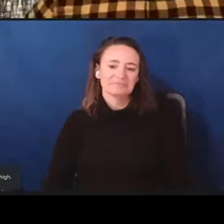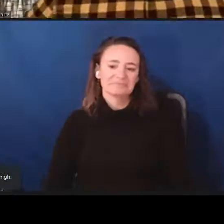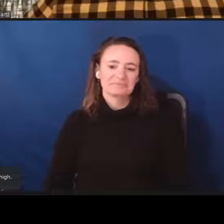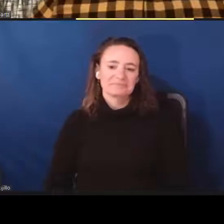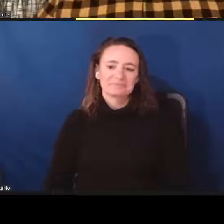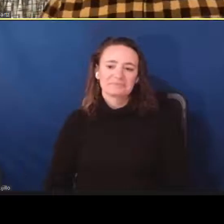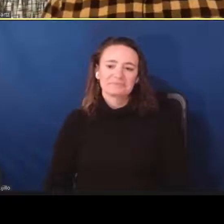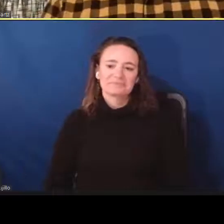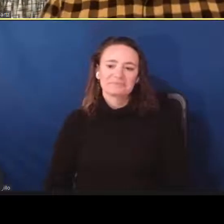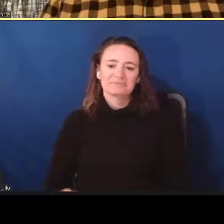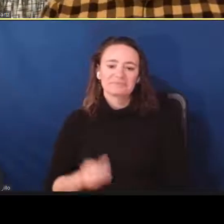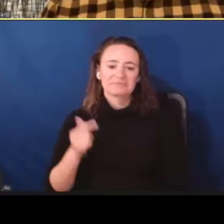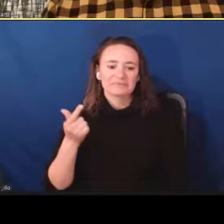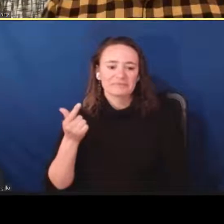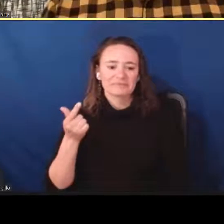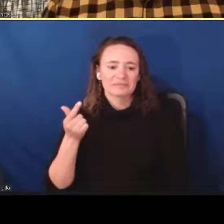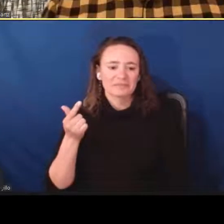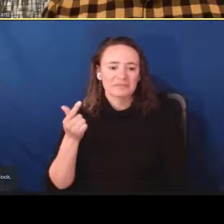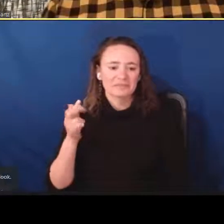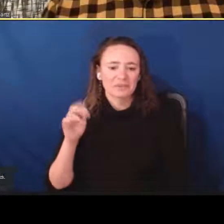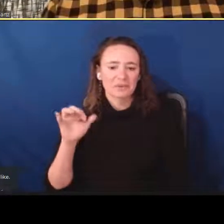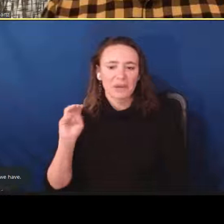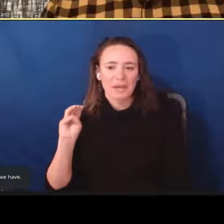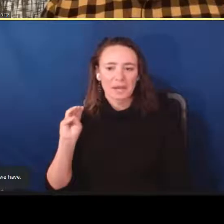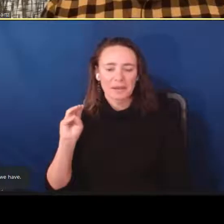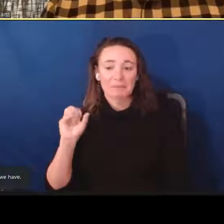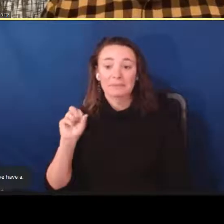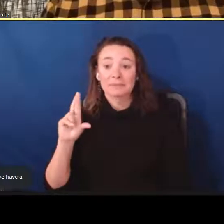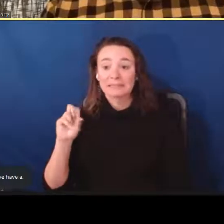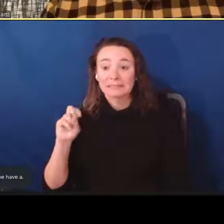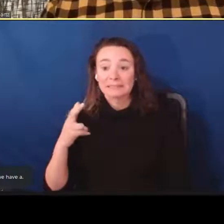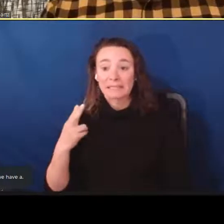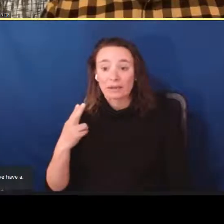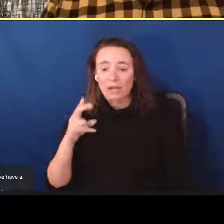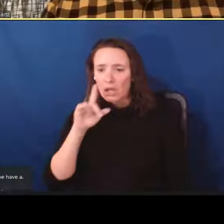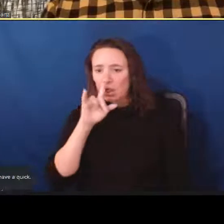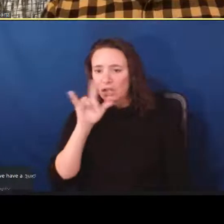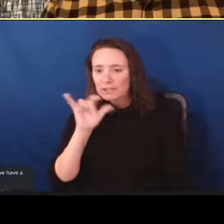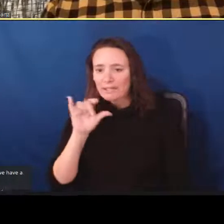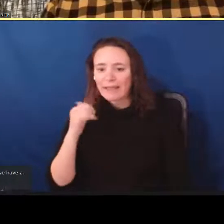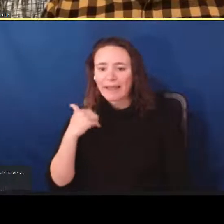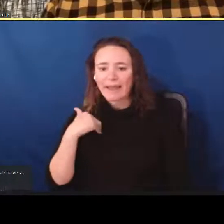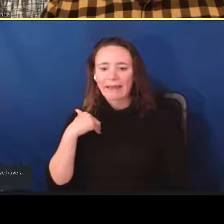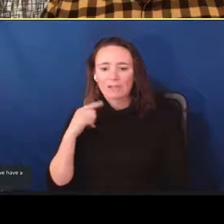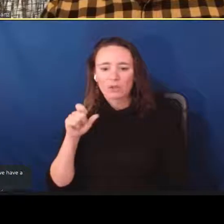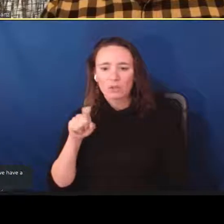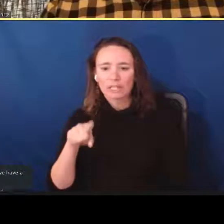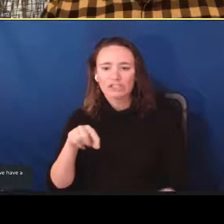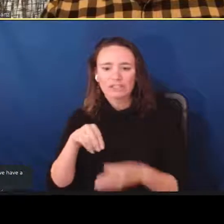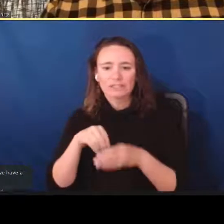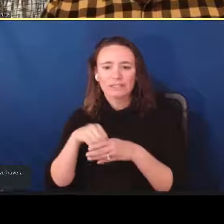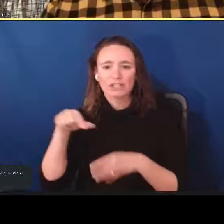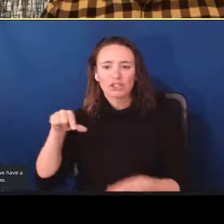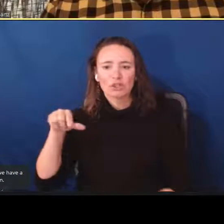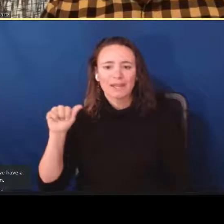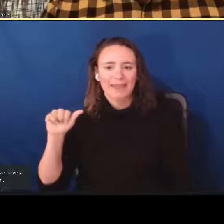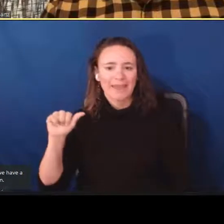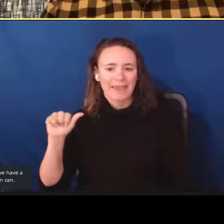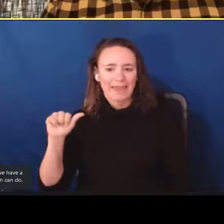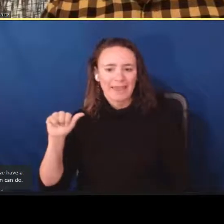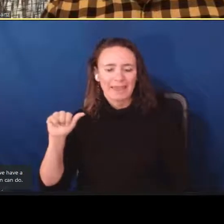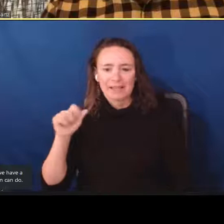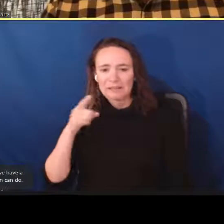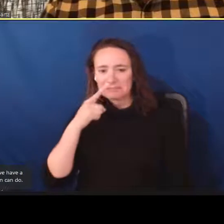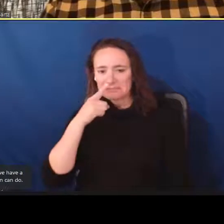Wonderful. Sarah, it looks like we have a question in the Q&A portion. Do